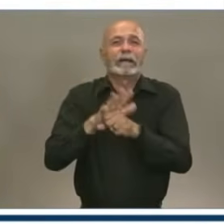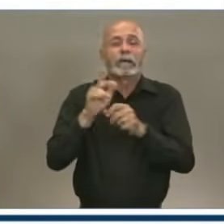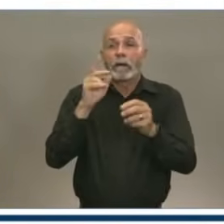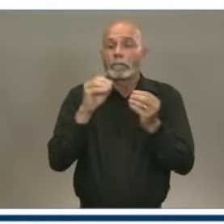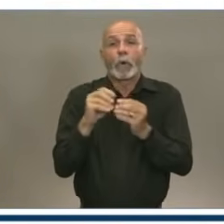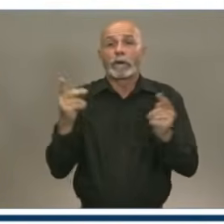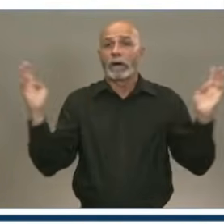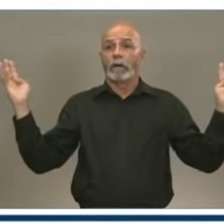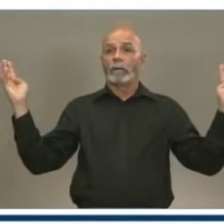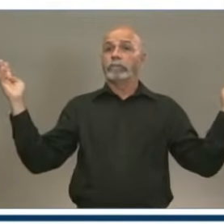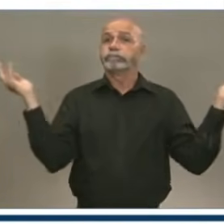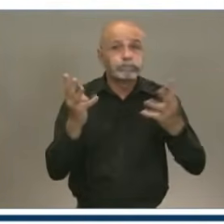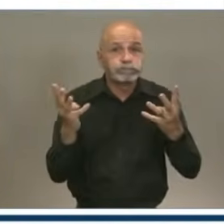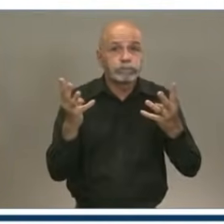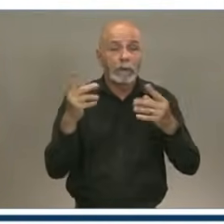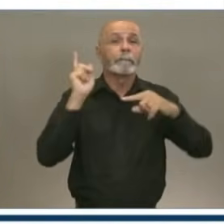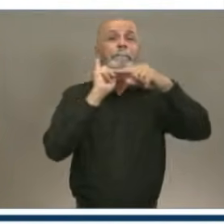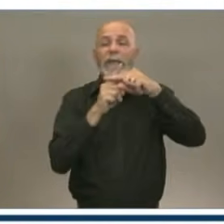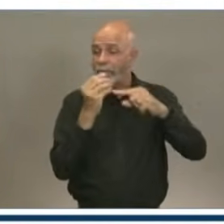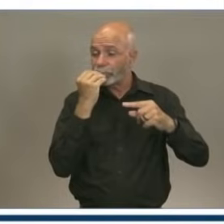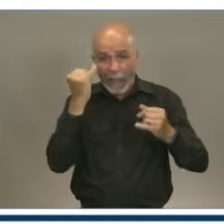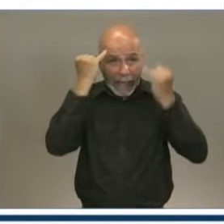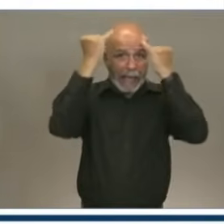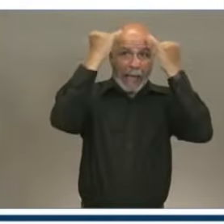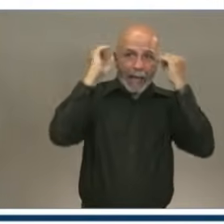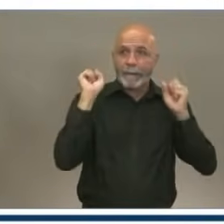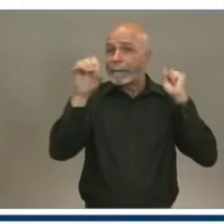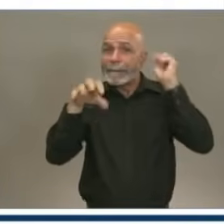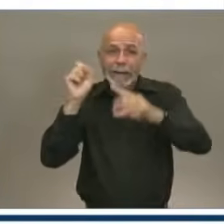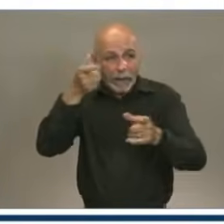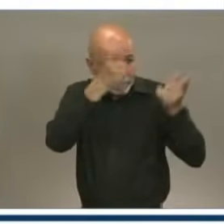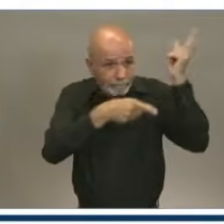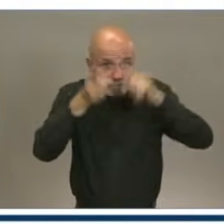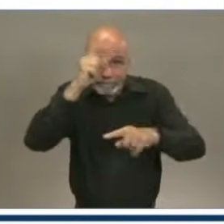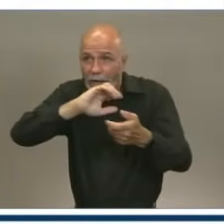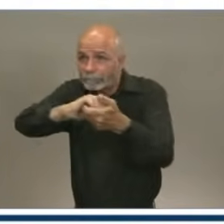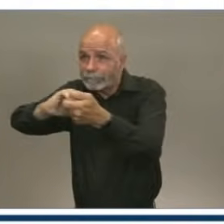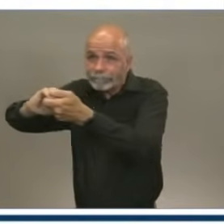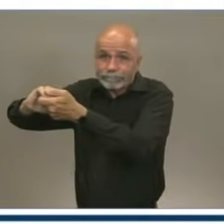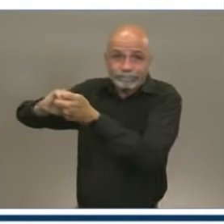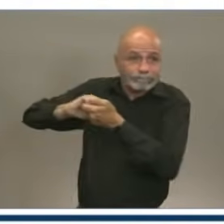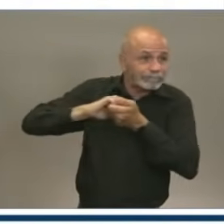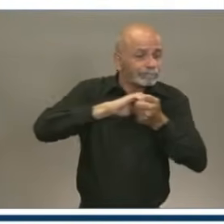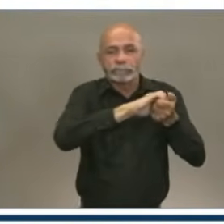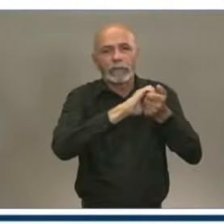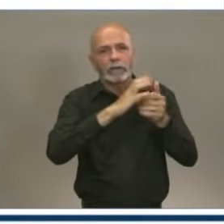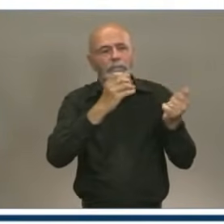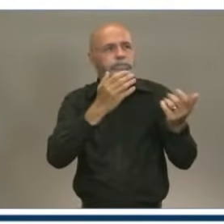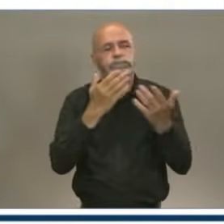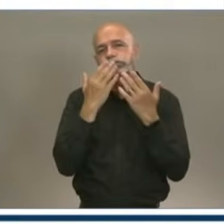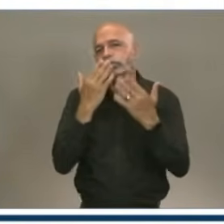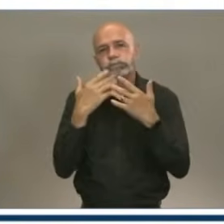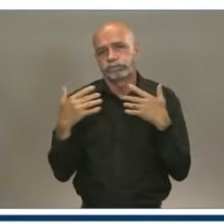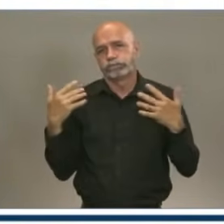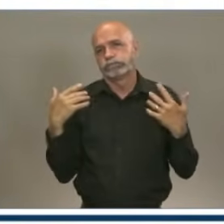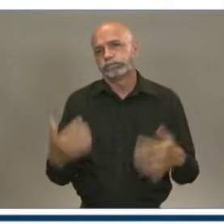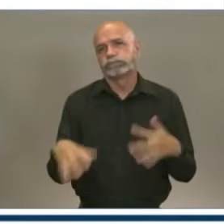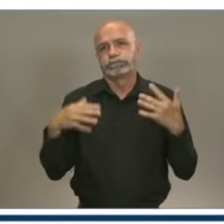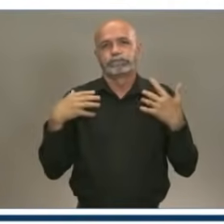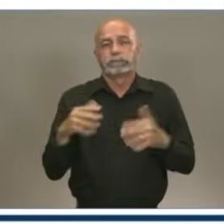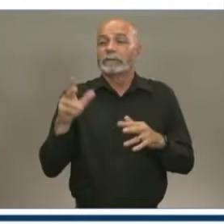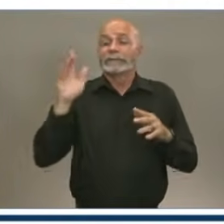through innovation and creative partnerships. So again, I wanted to thank them all for the critical part they have played in our caring and